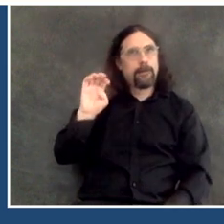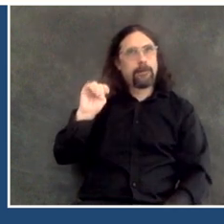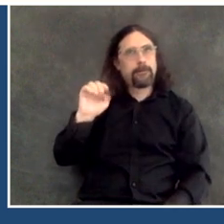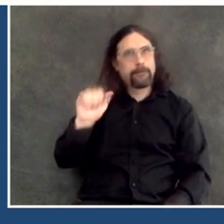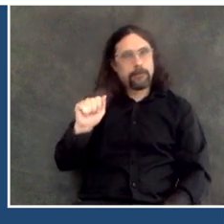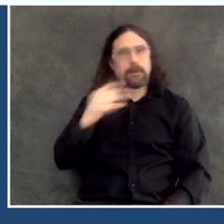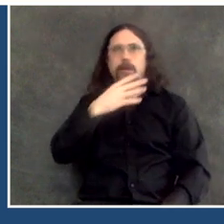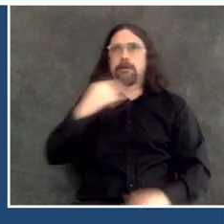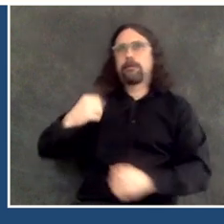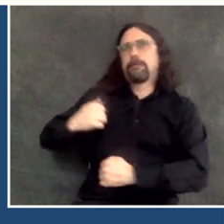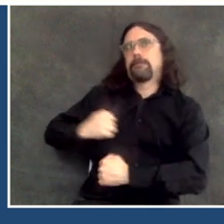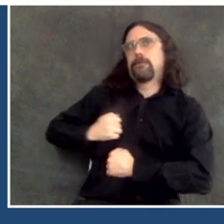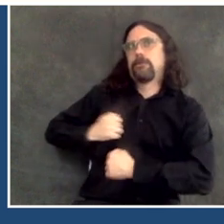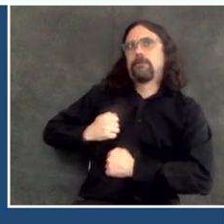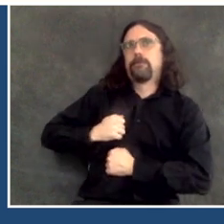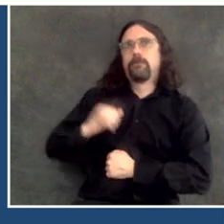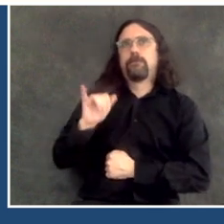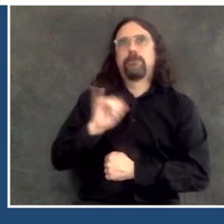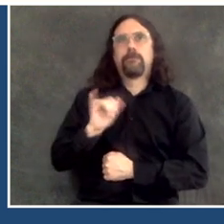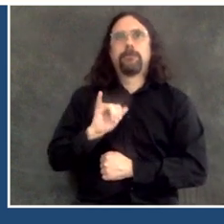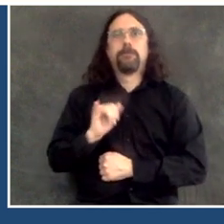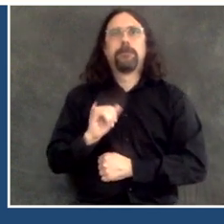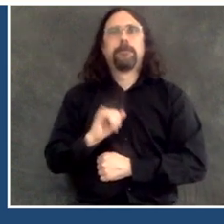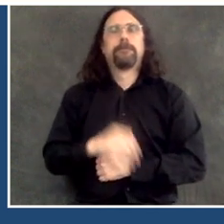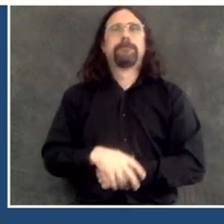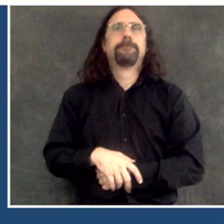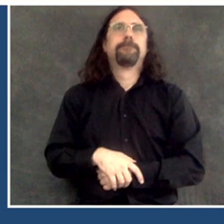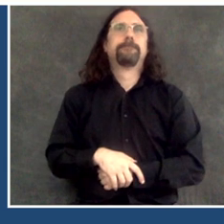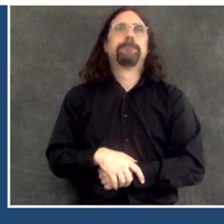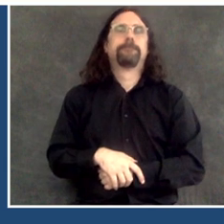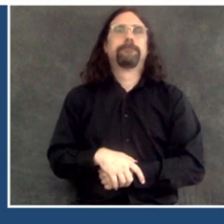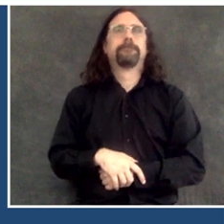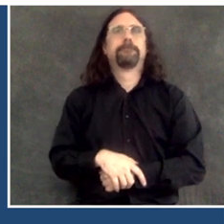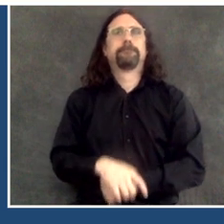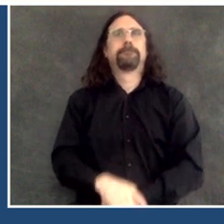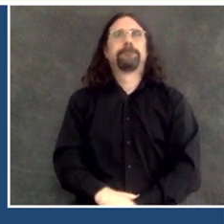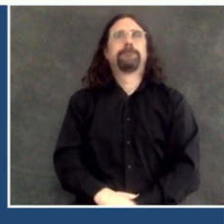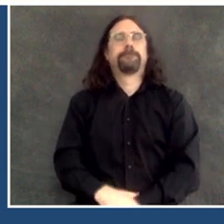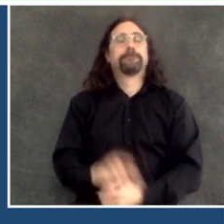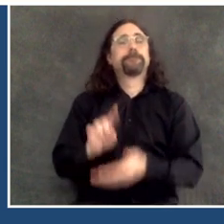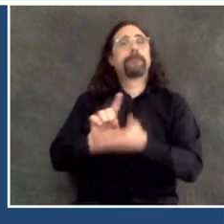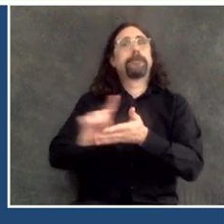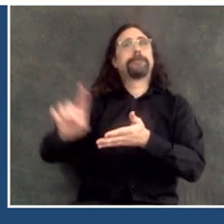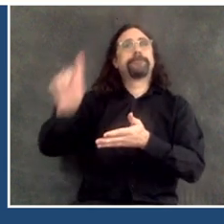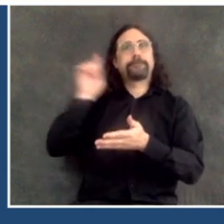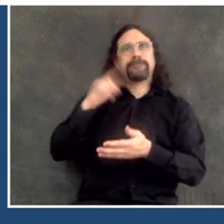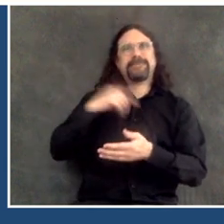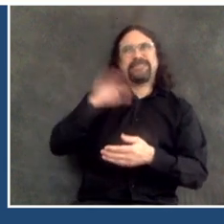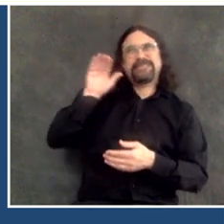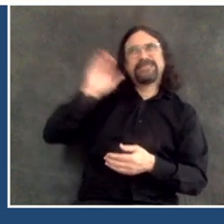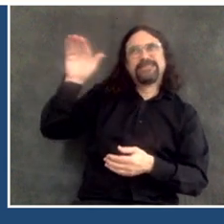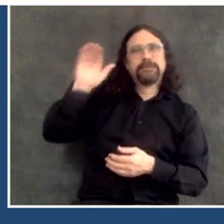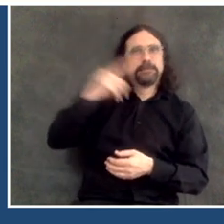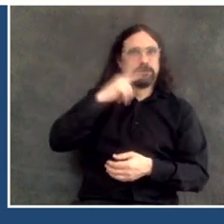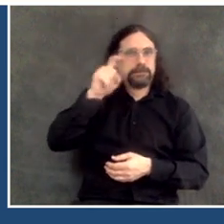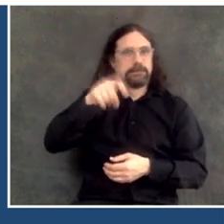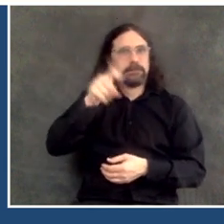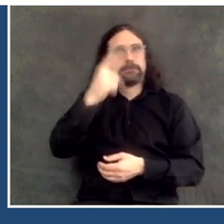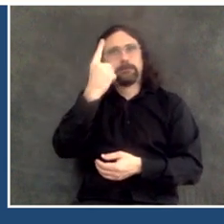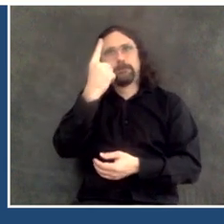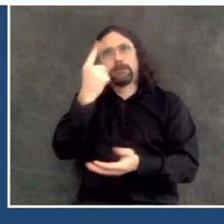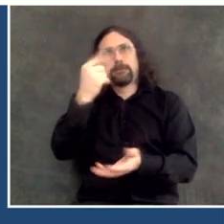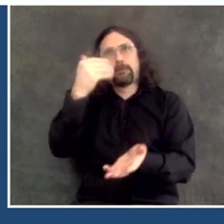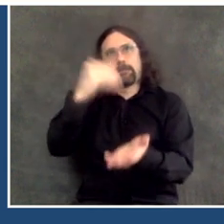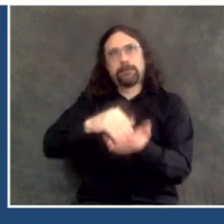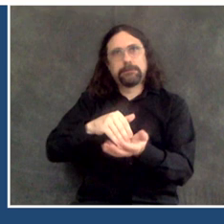said many times, I asked for 1,000 nurses, 300 respiratory therapists, and 150 doctors by the end of the day, Sunday.